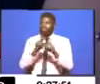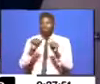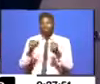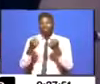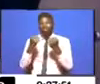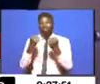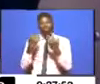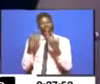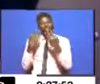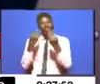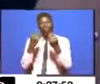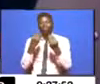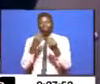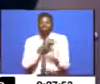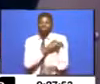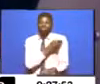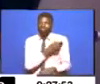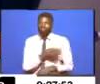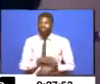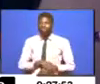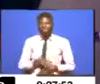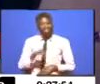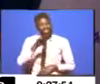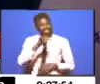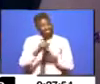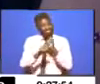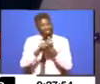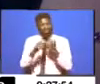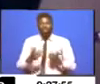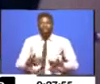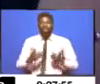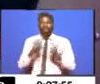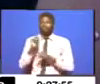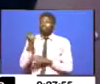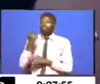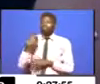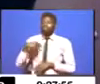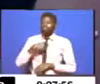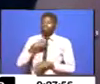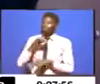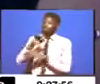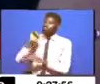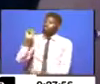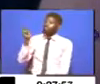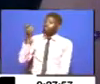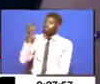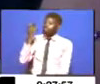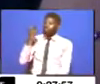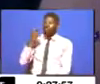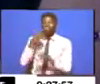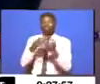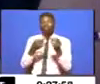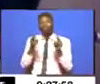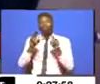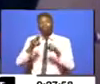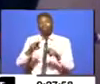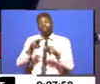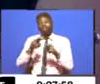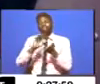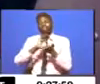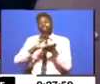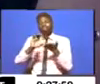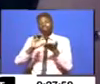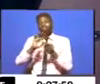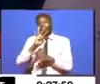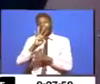The most dangerous place to live in Kenya. We want to urge the president and ask the president, what happened to Chapter 4 of the Constitution of Kenya? We